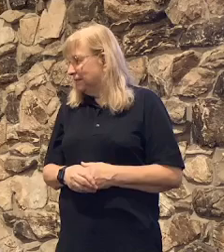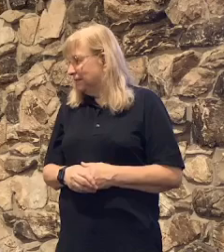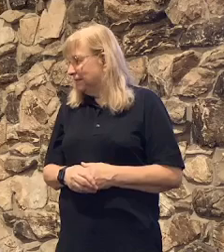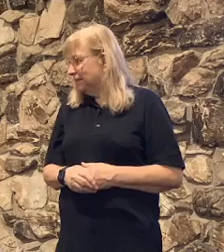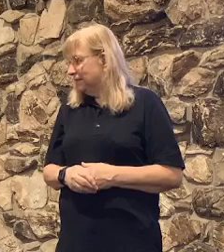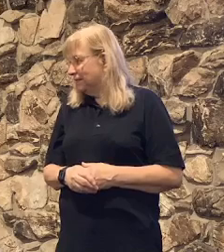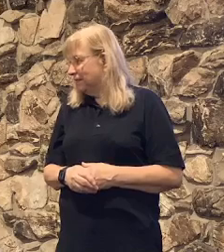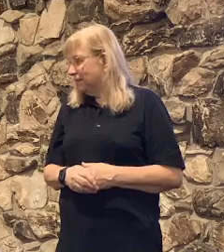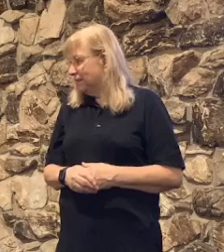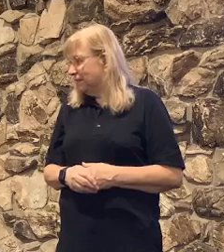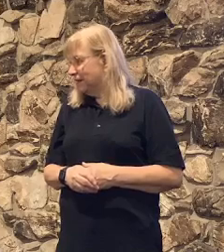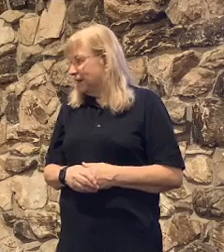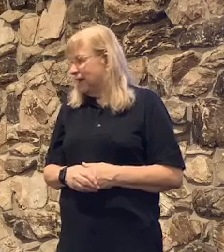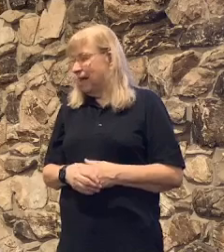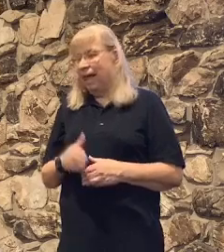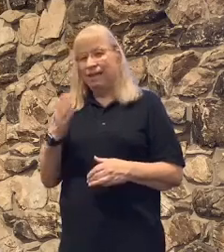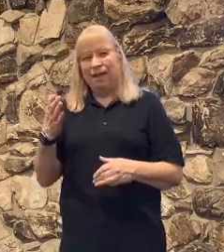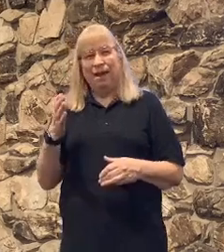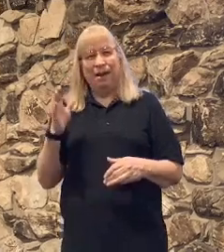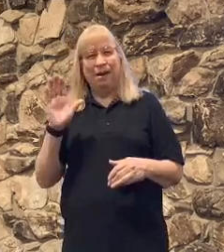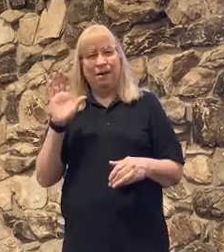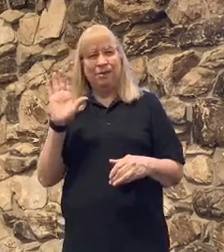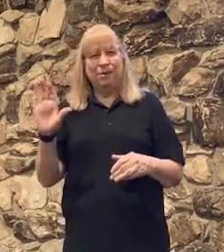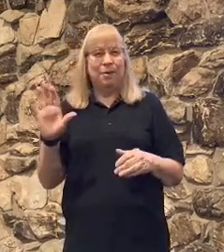And there it is. It's